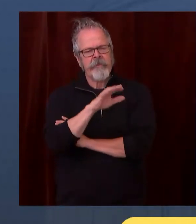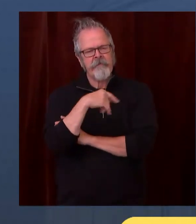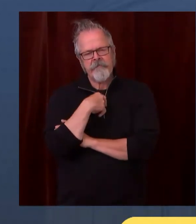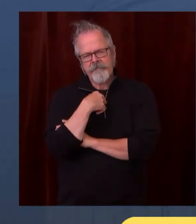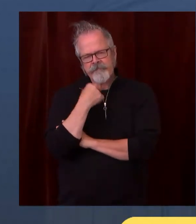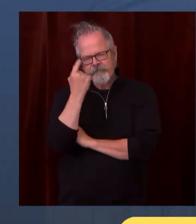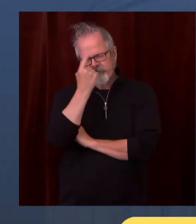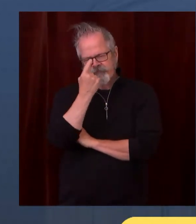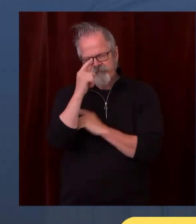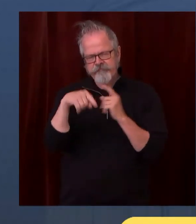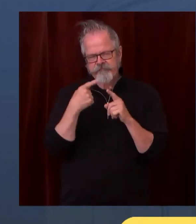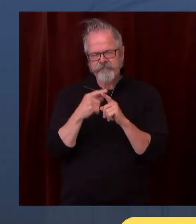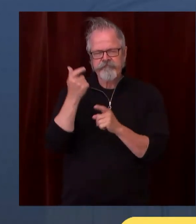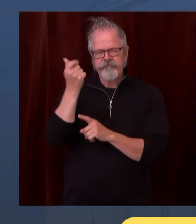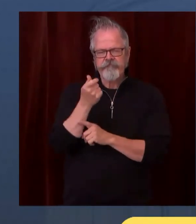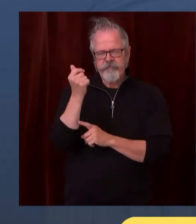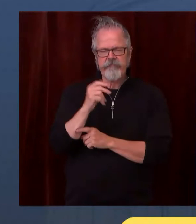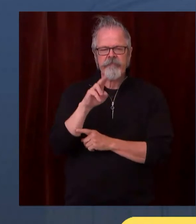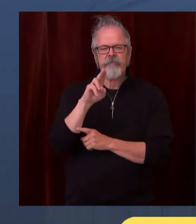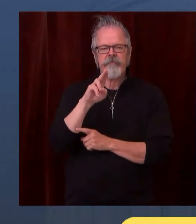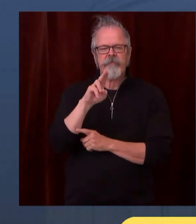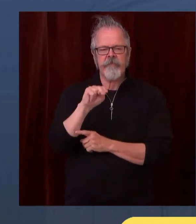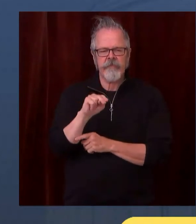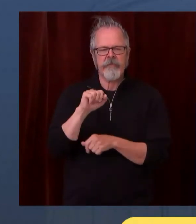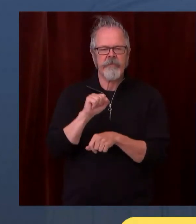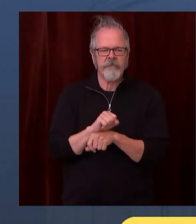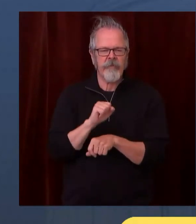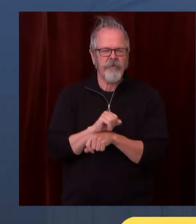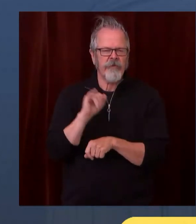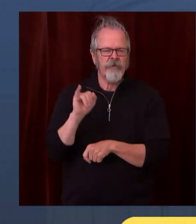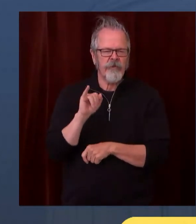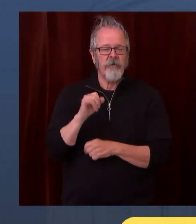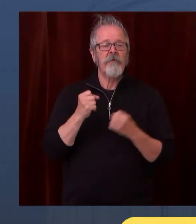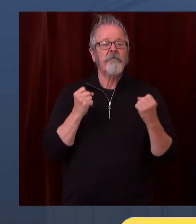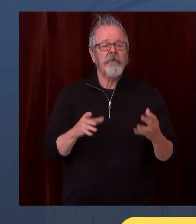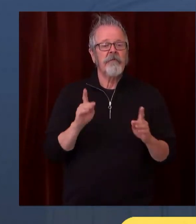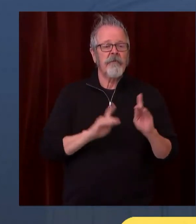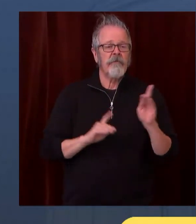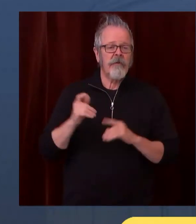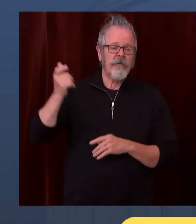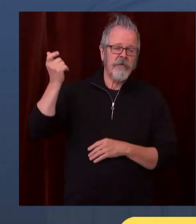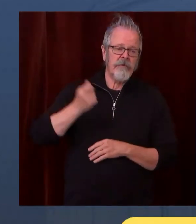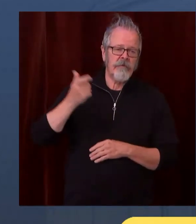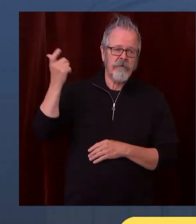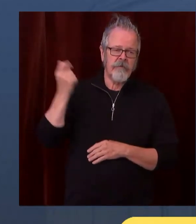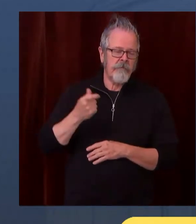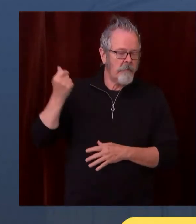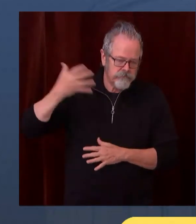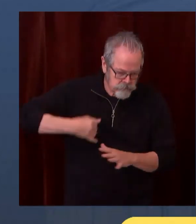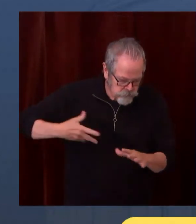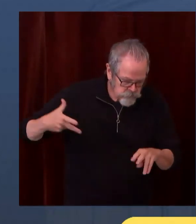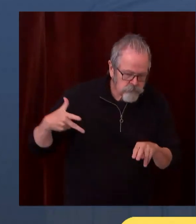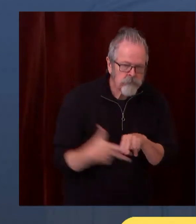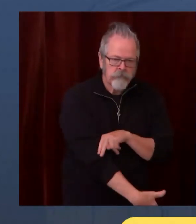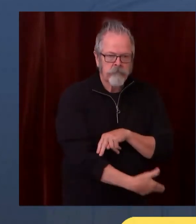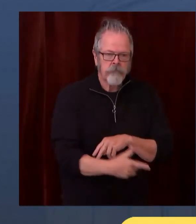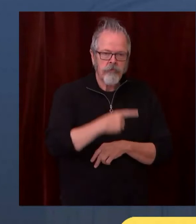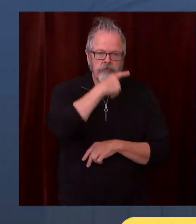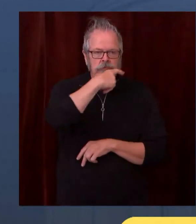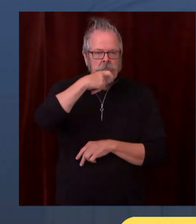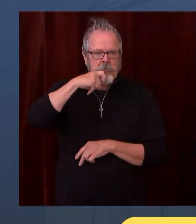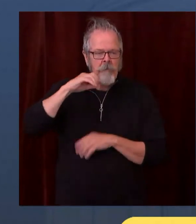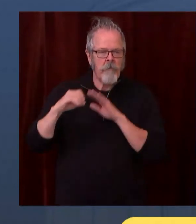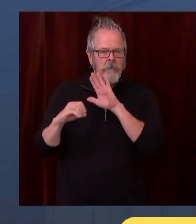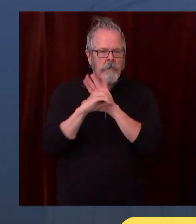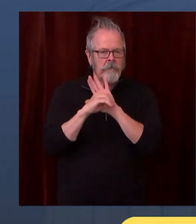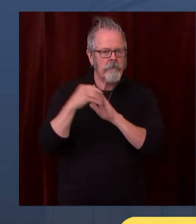no supplement, and $300 probably for them will be a lot better than nothing? Well, yes, we'd like to make that decision one